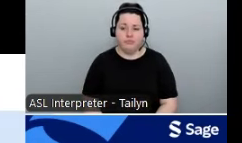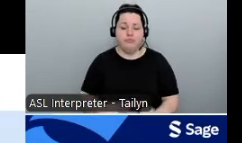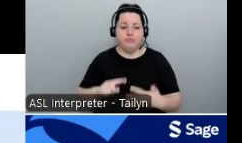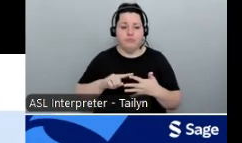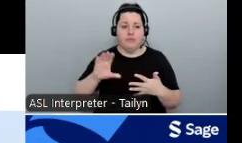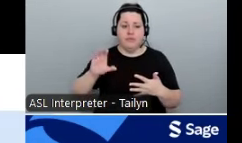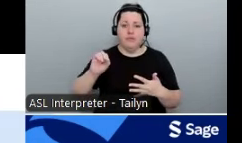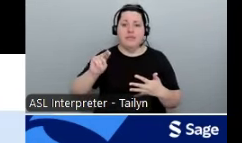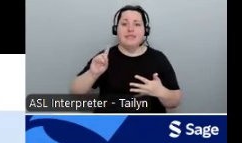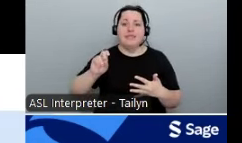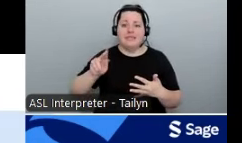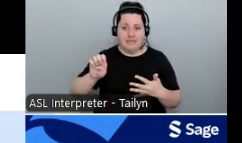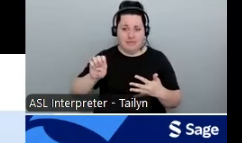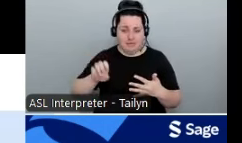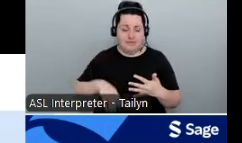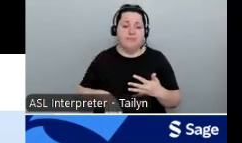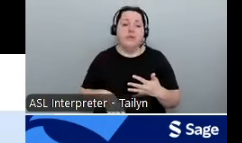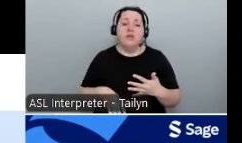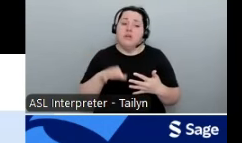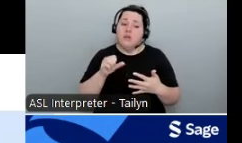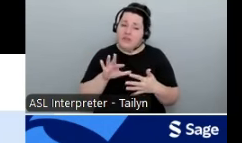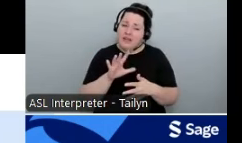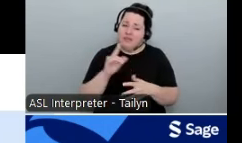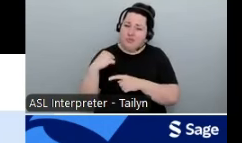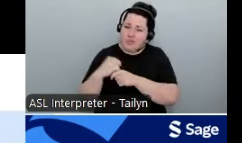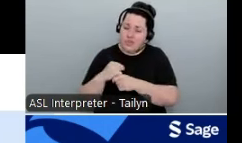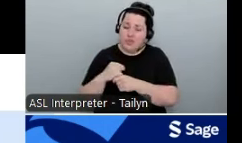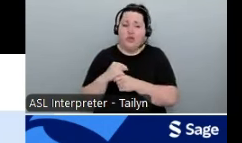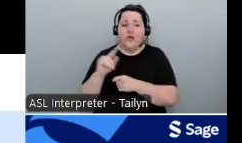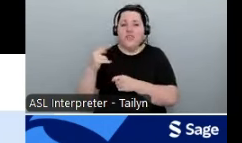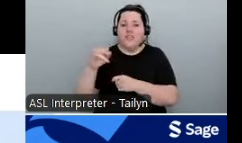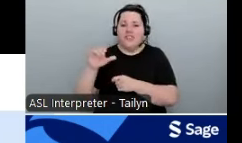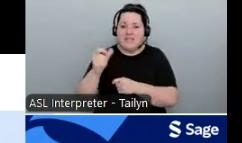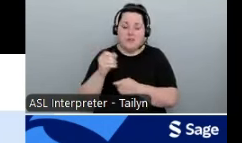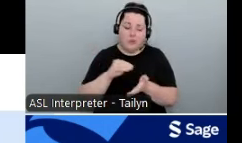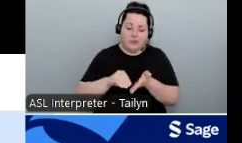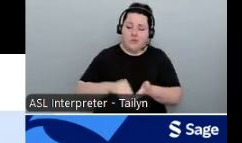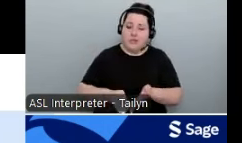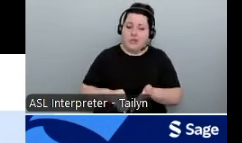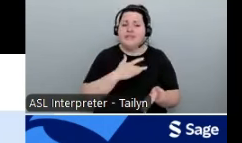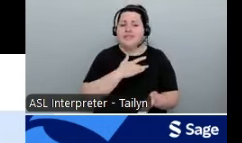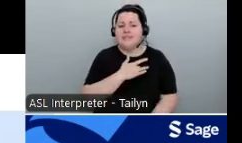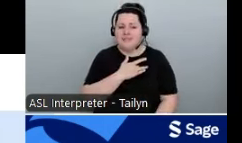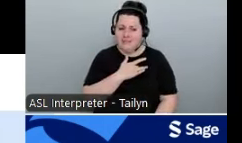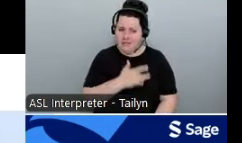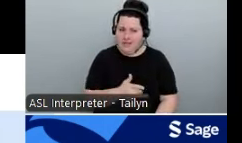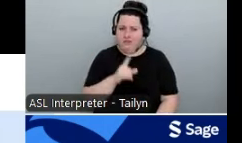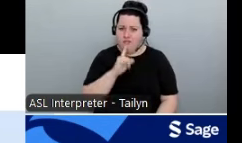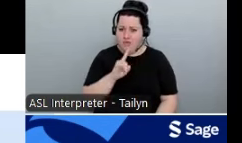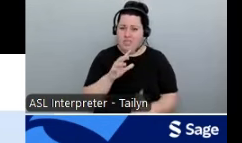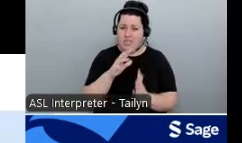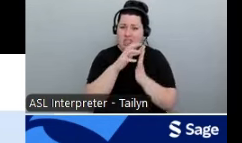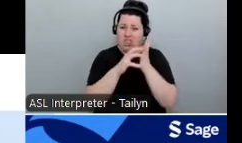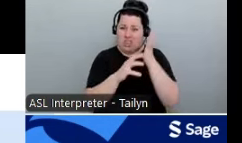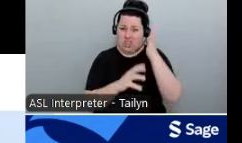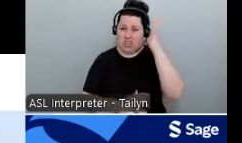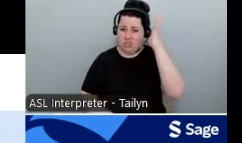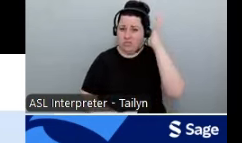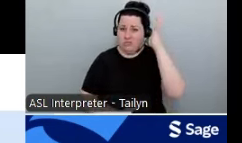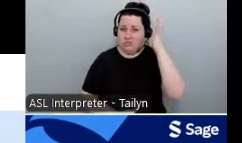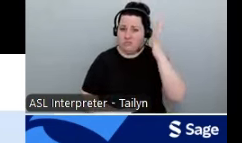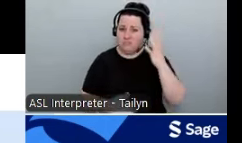Condense. When we look at the traditional thesis or dissertation, it's usually quite a lengthy document. There